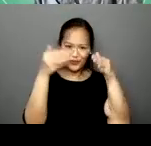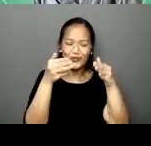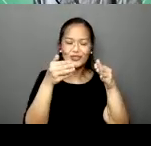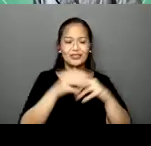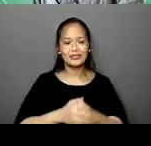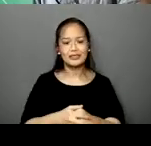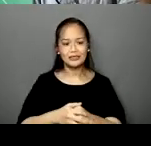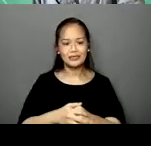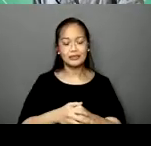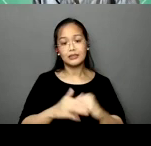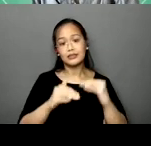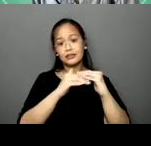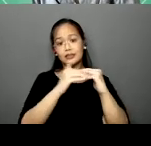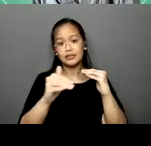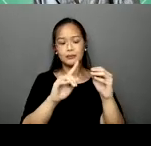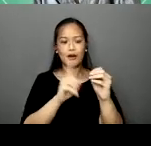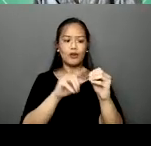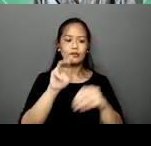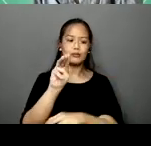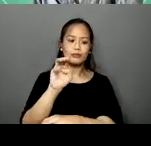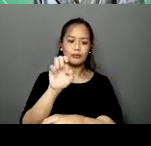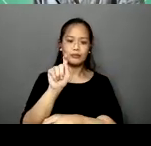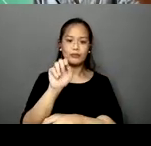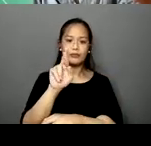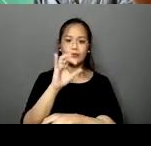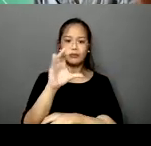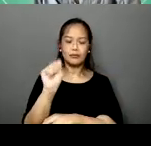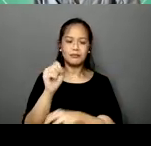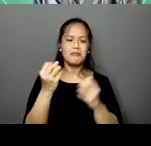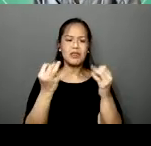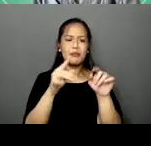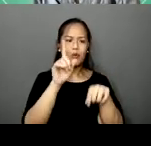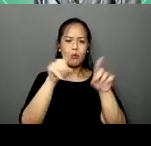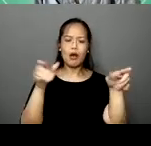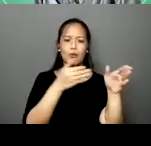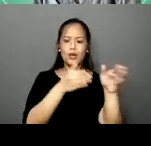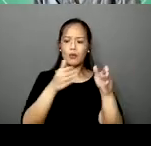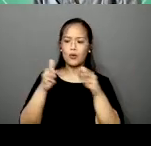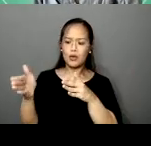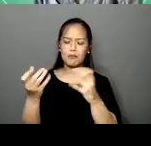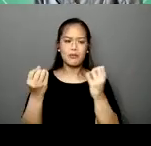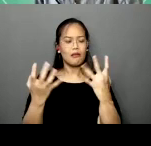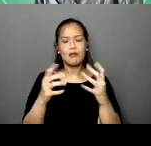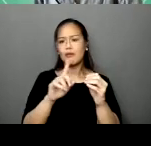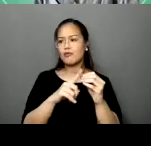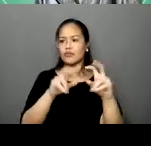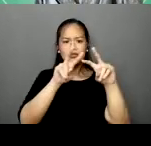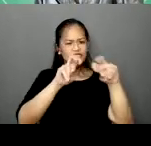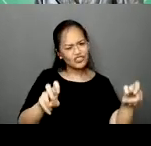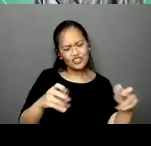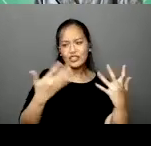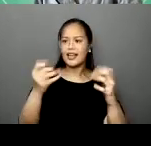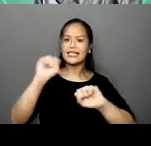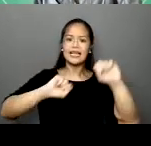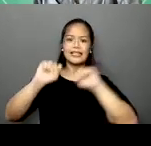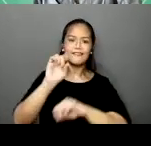Sustainability, in terms of metrics, can be monitored many ways. There are many general ways through research, through scientific data,